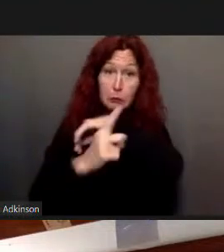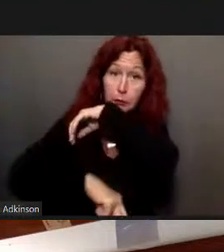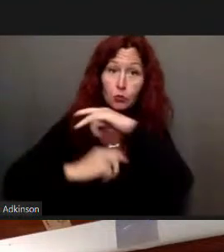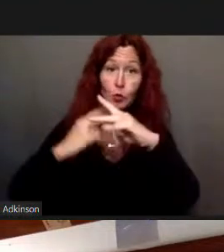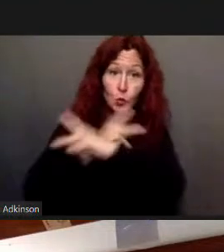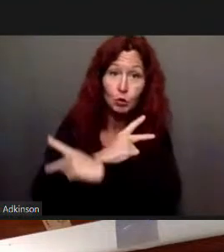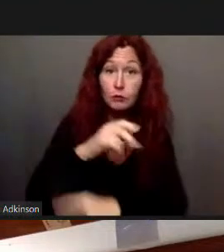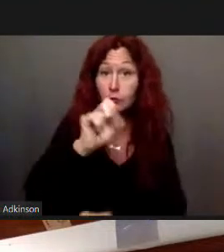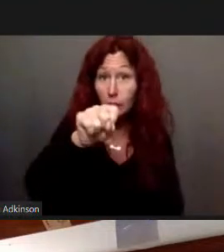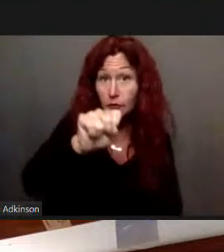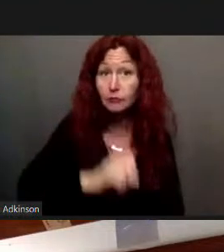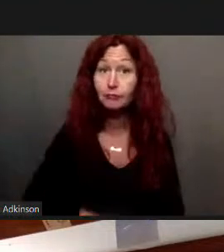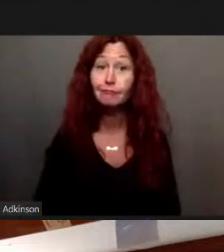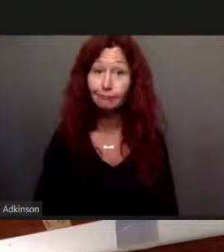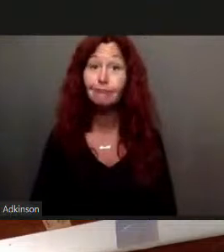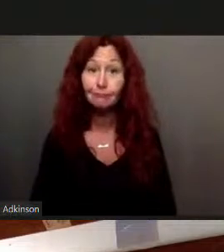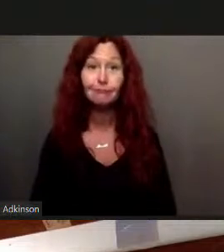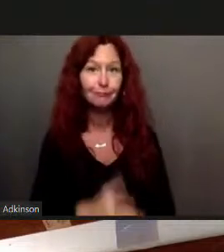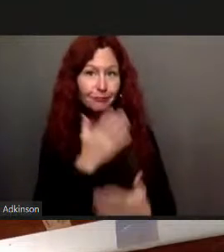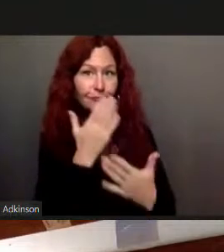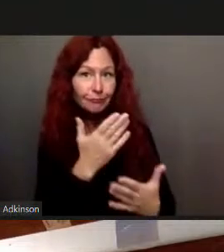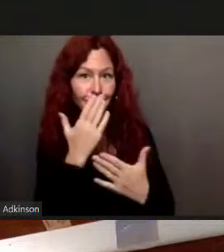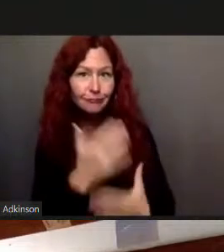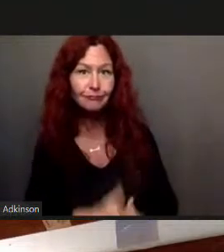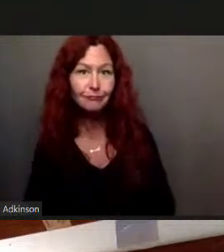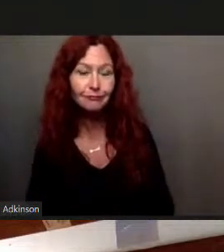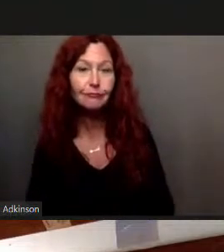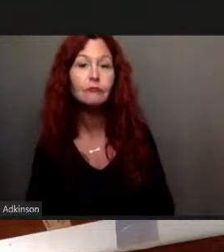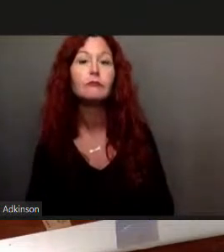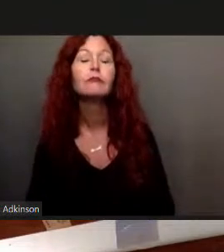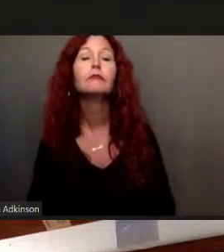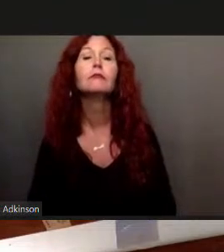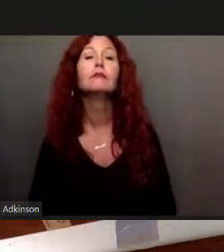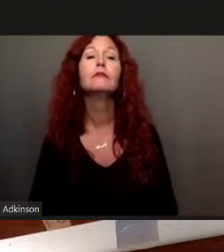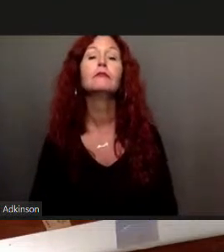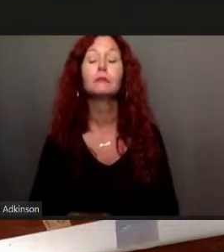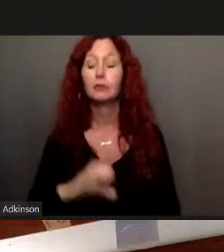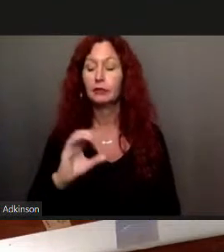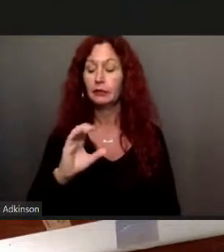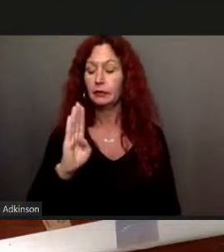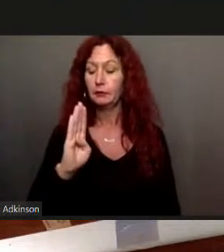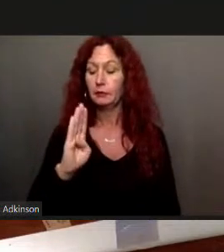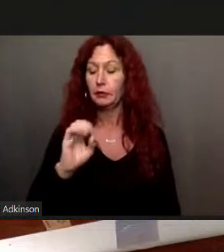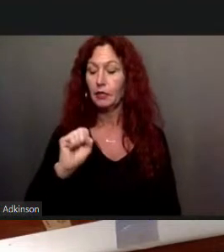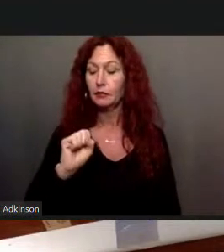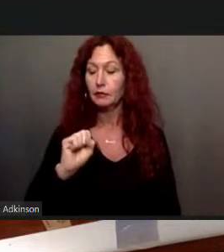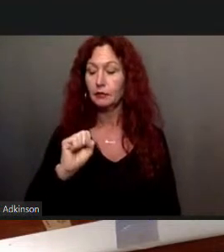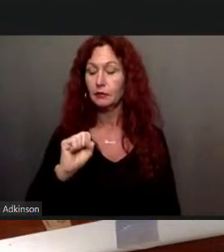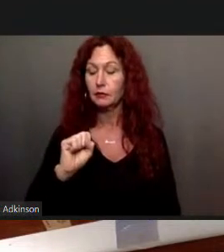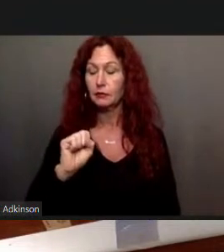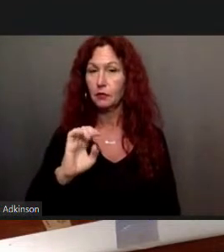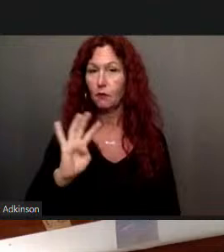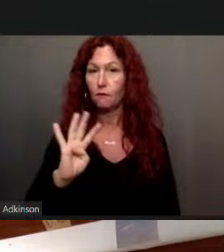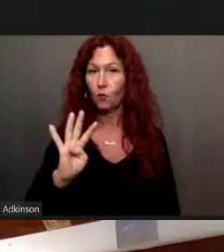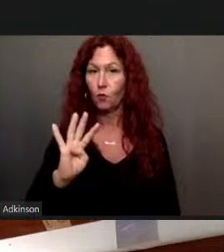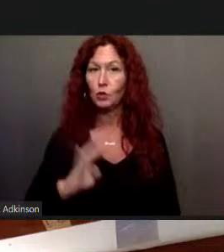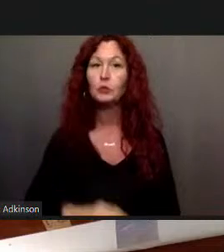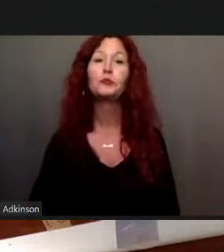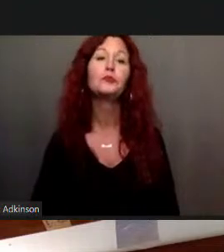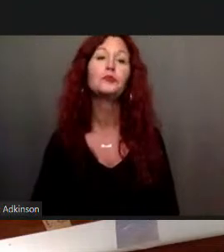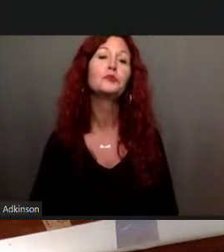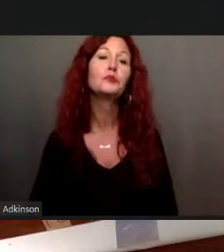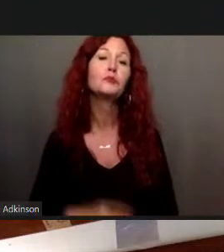welcome. Thank you. Now for CBS4, we have one of their assignment editors on the line. She's going